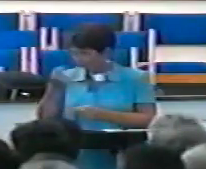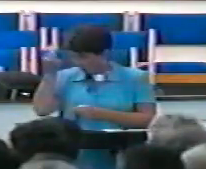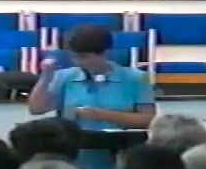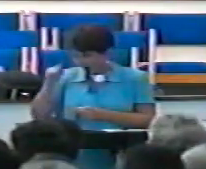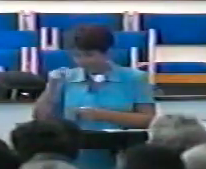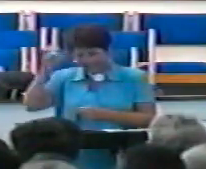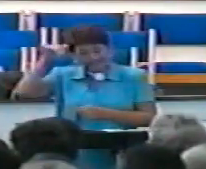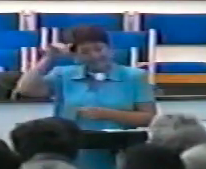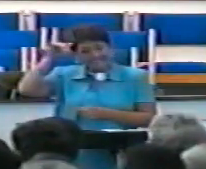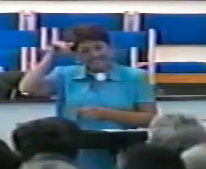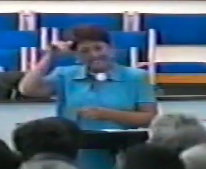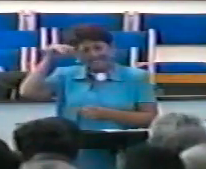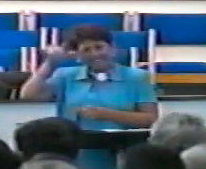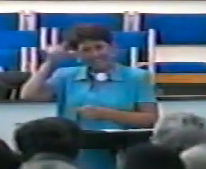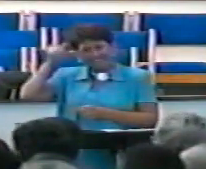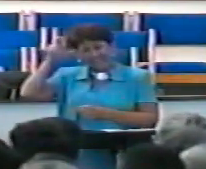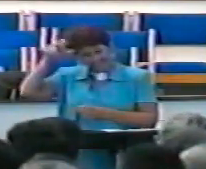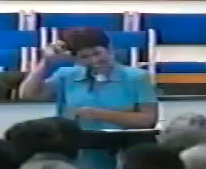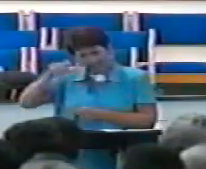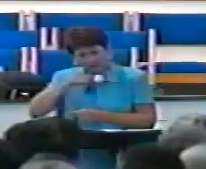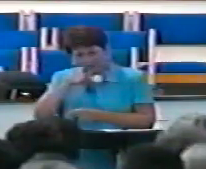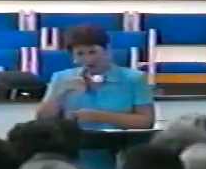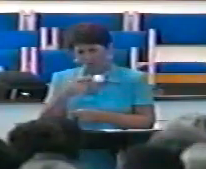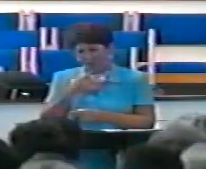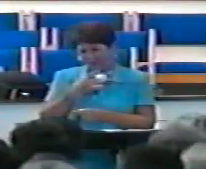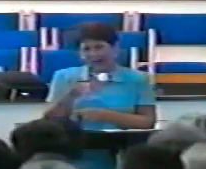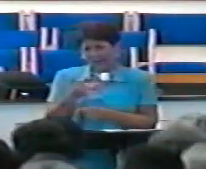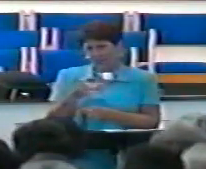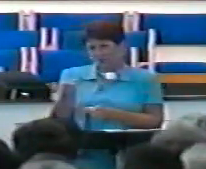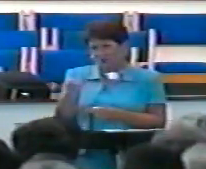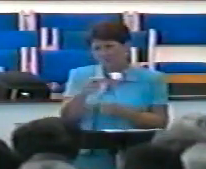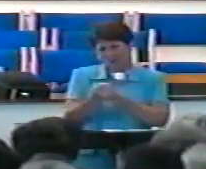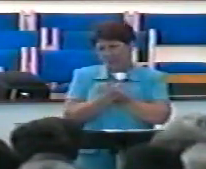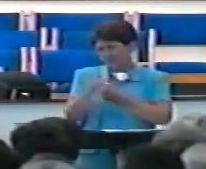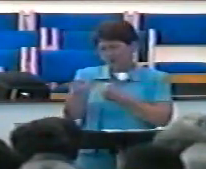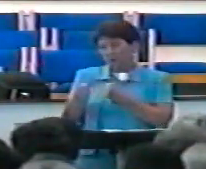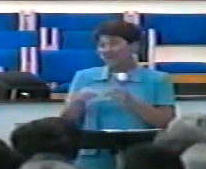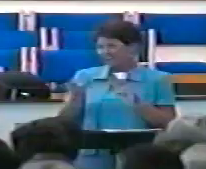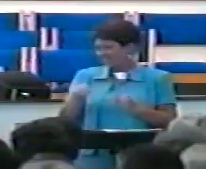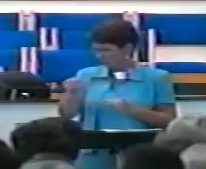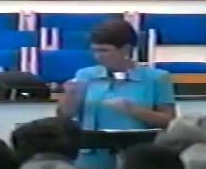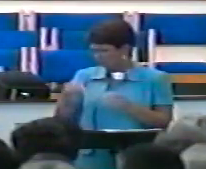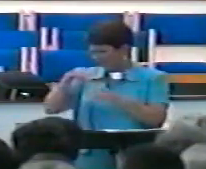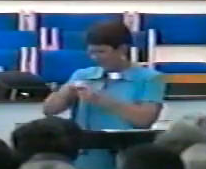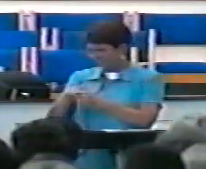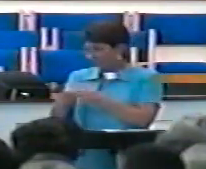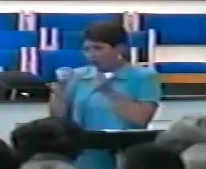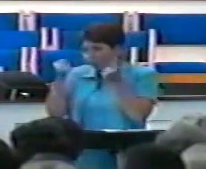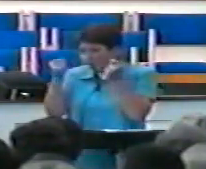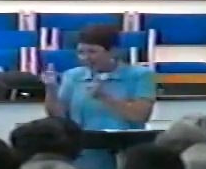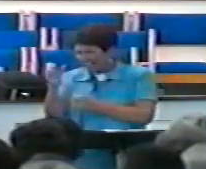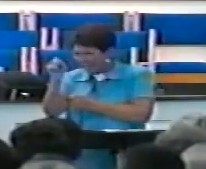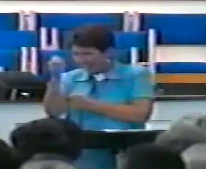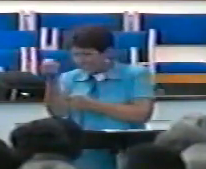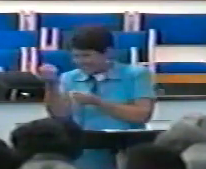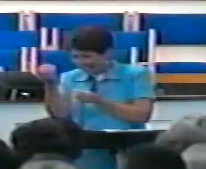fact, if you were neck deep in quicksand, the devil would be there patting you on the head. The devil doesn't love you.